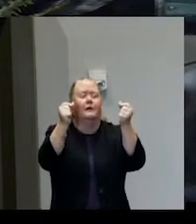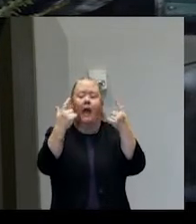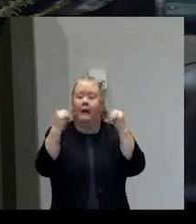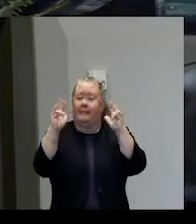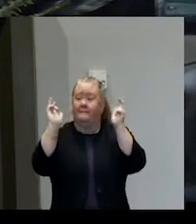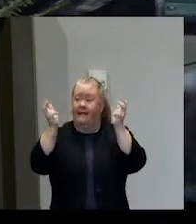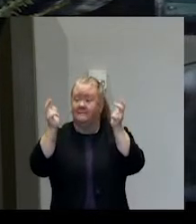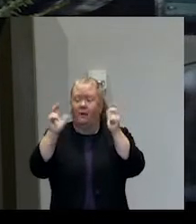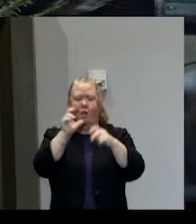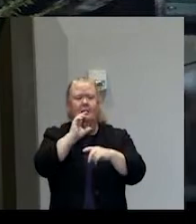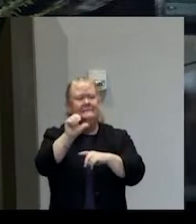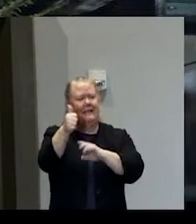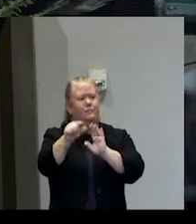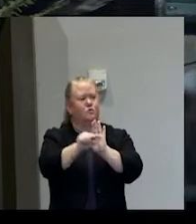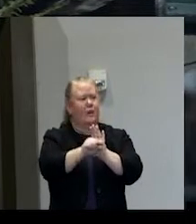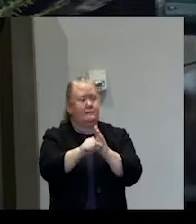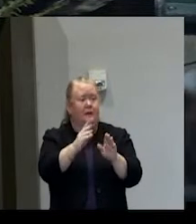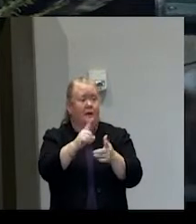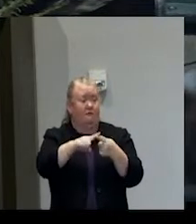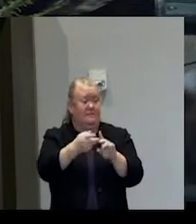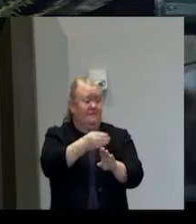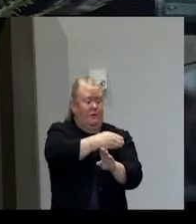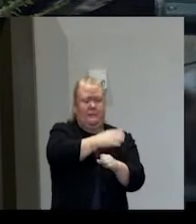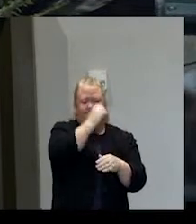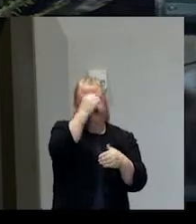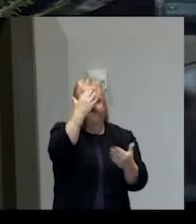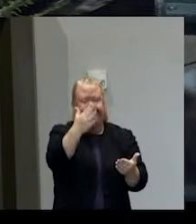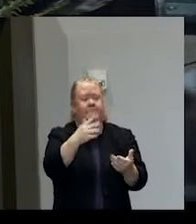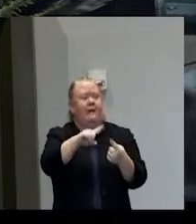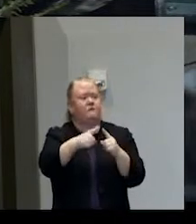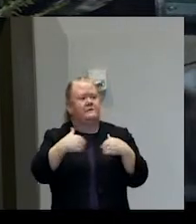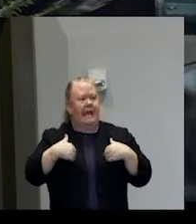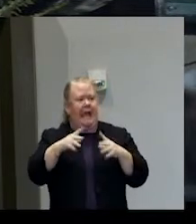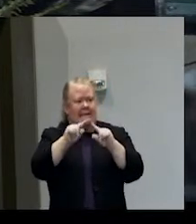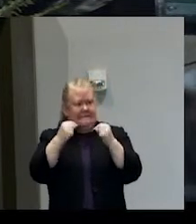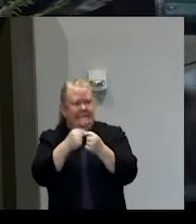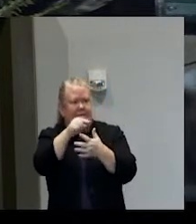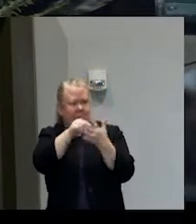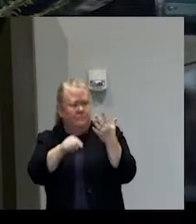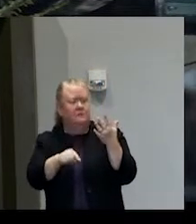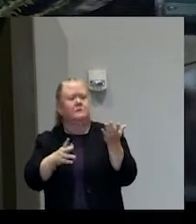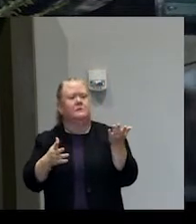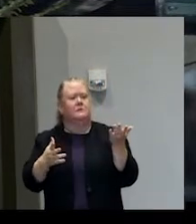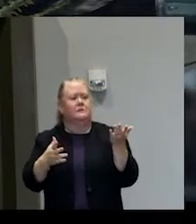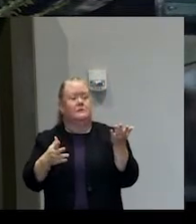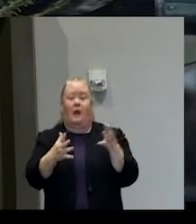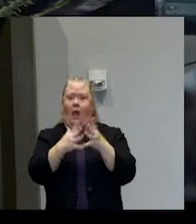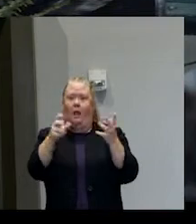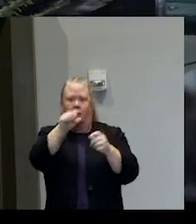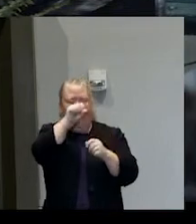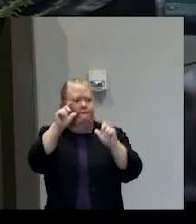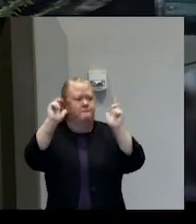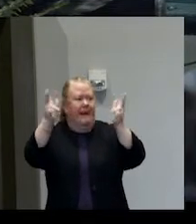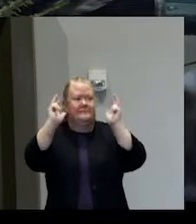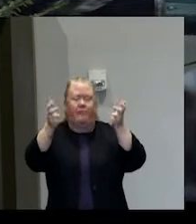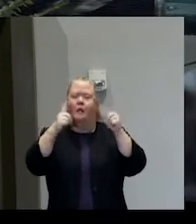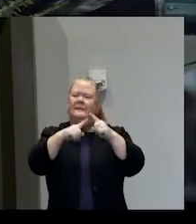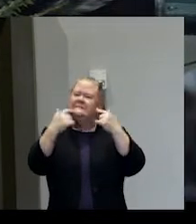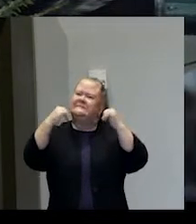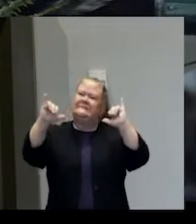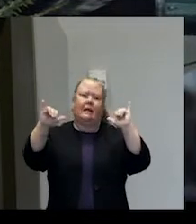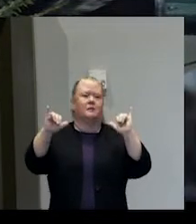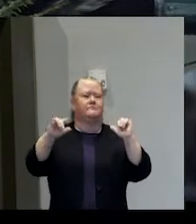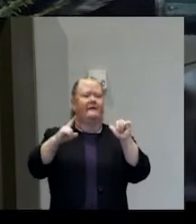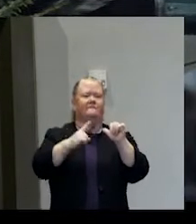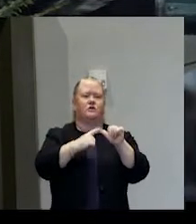basketball in 10th grade. I didn't really have friends before that, and then I had friends. I had a team, and as much as I love basketball, which I do, it was kind of my first